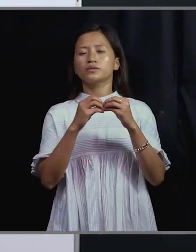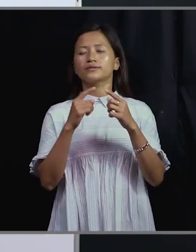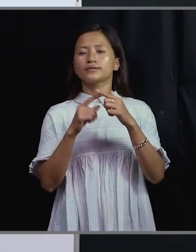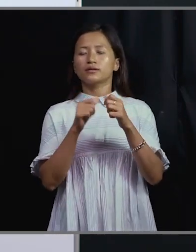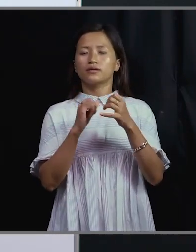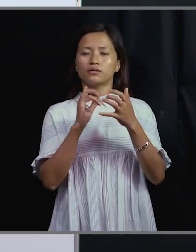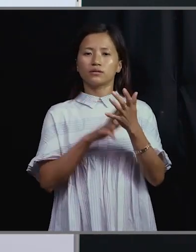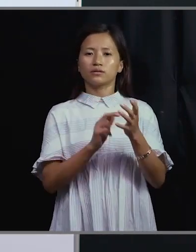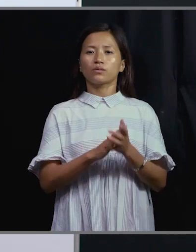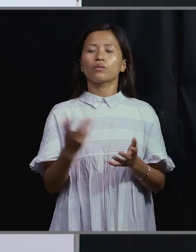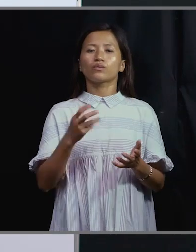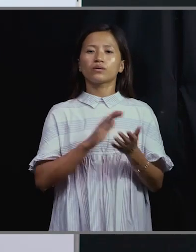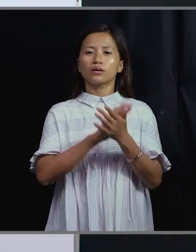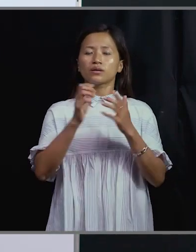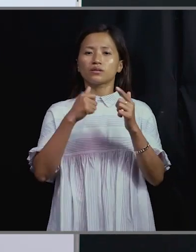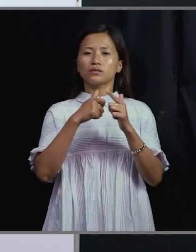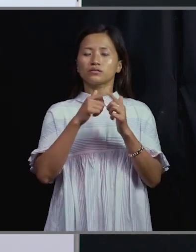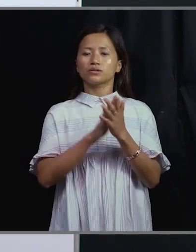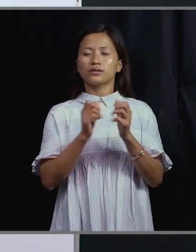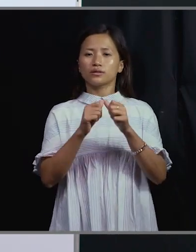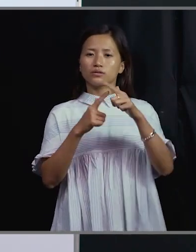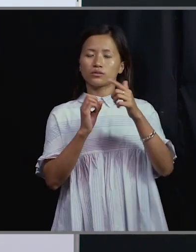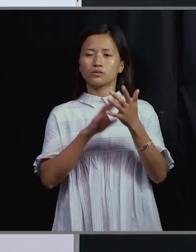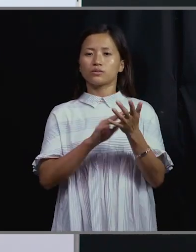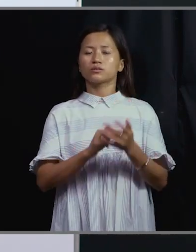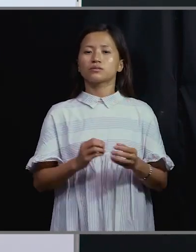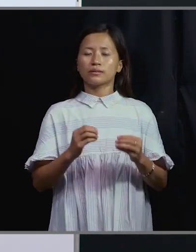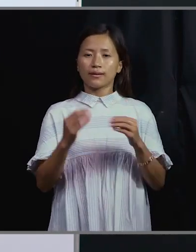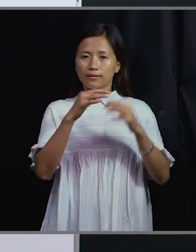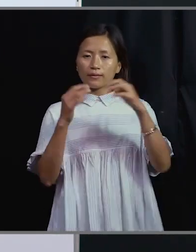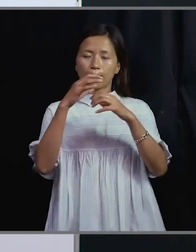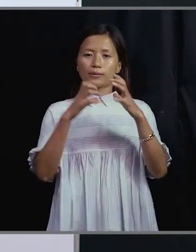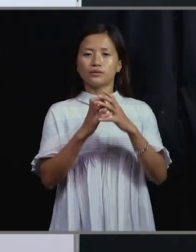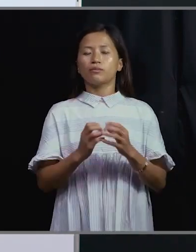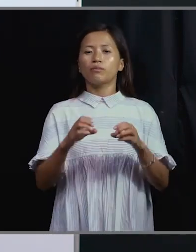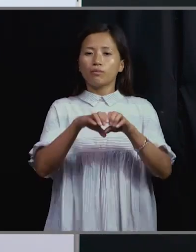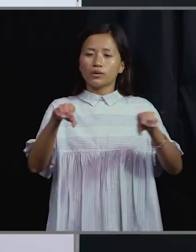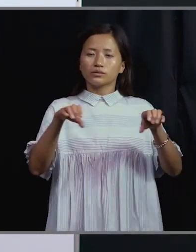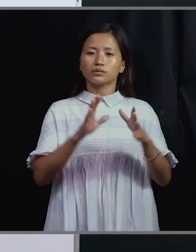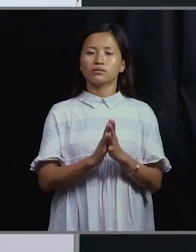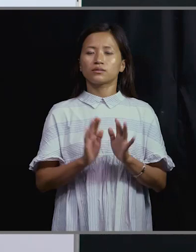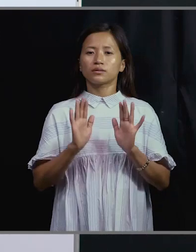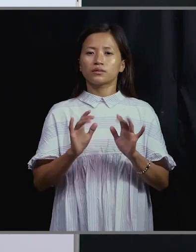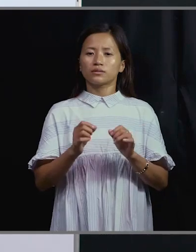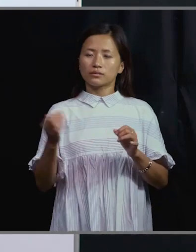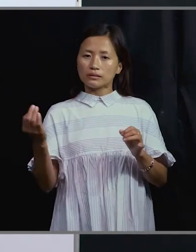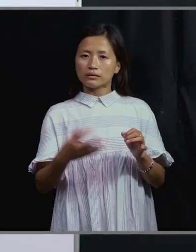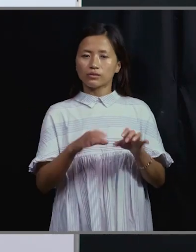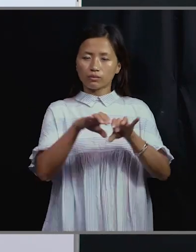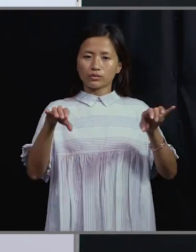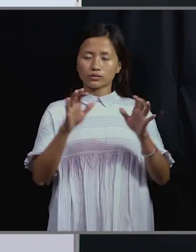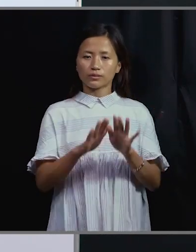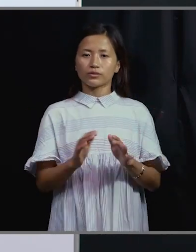where halogen atom still has a double bond. This bond remains, a new bond has been formed